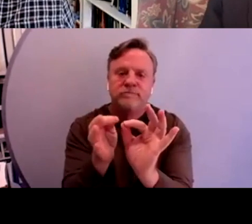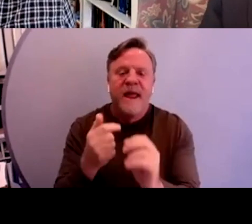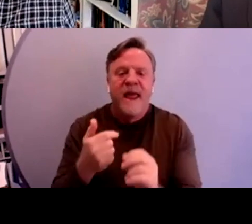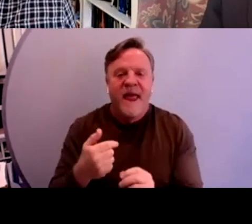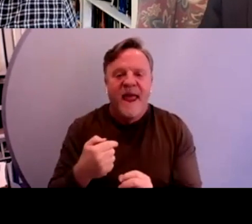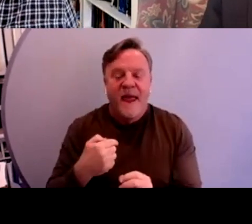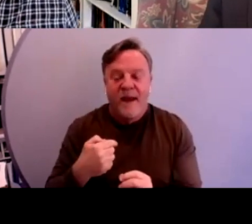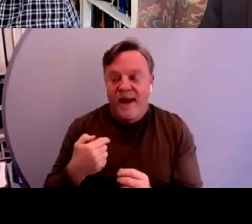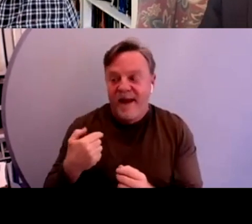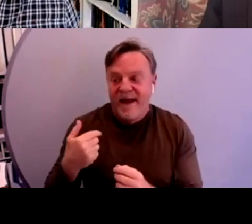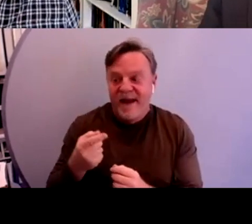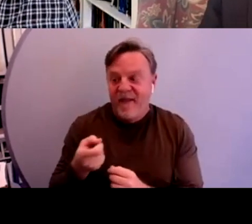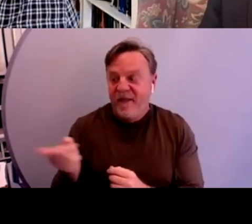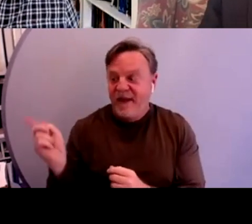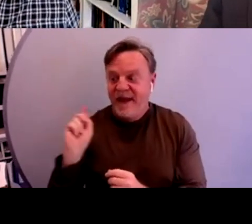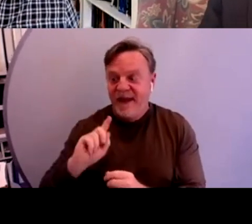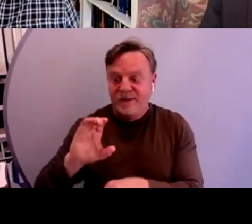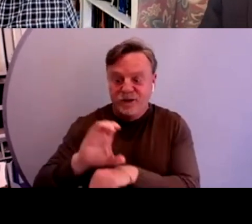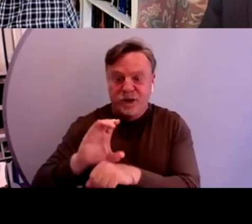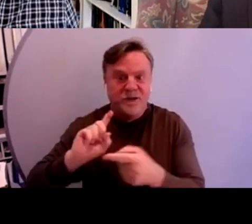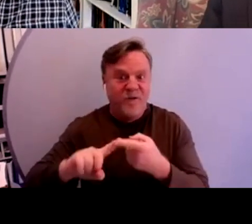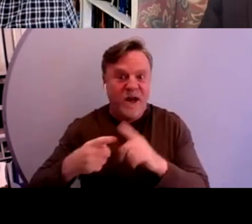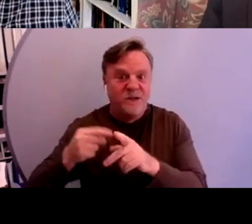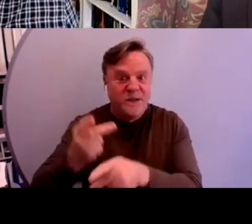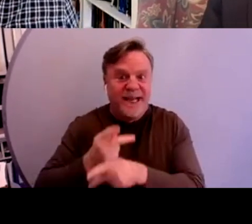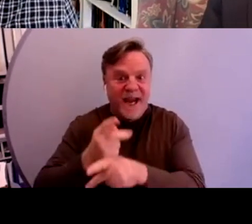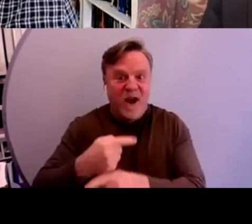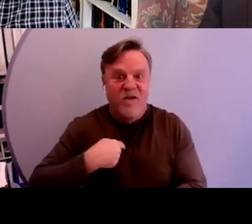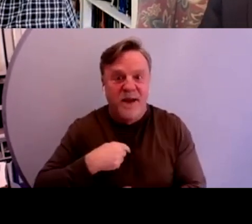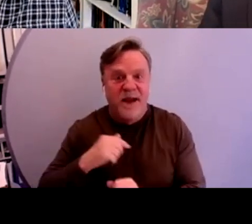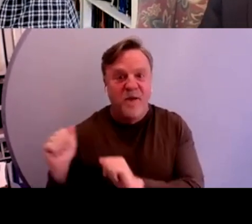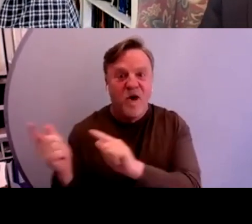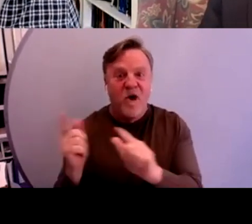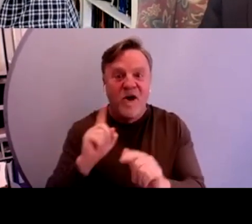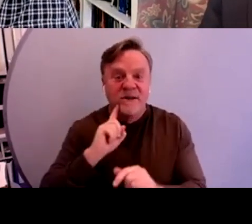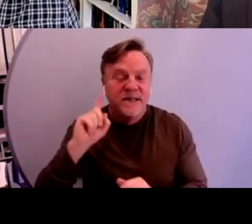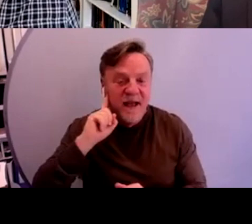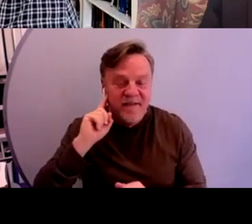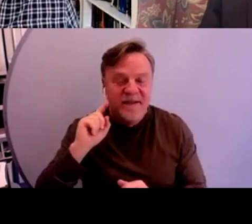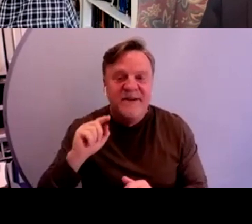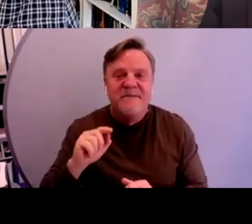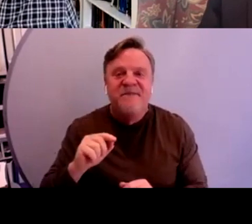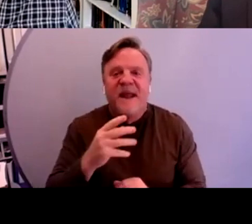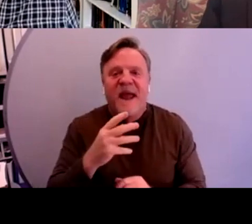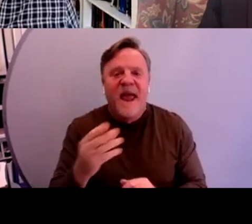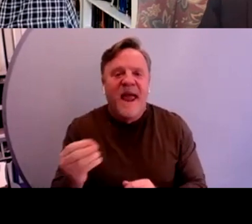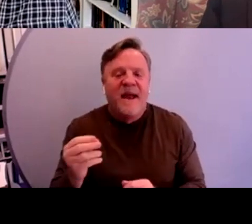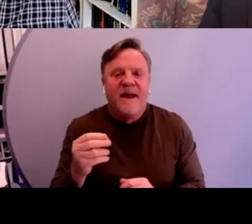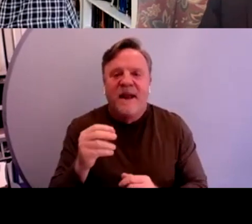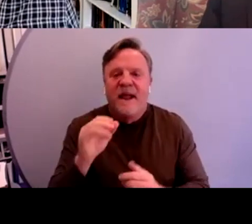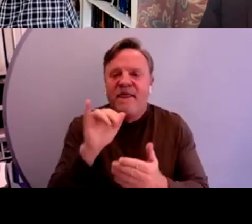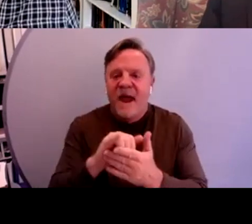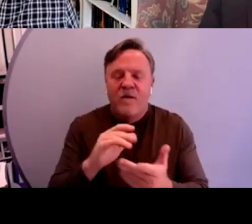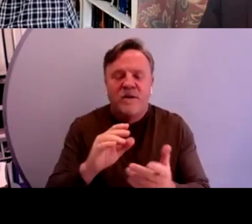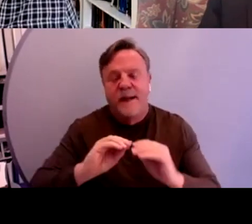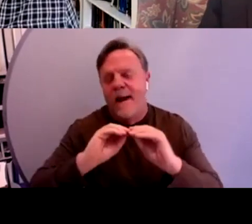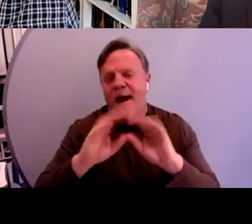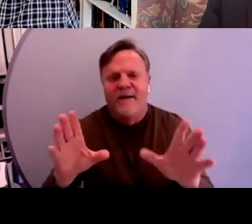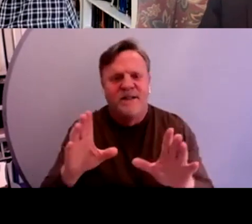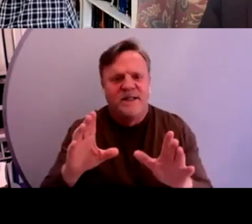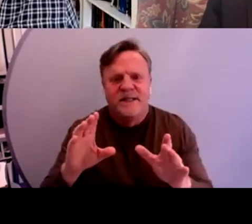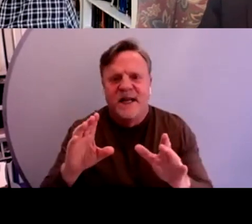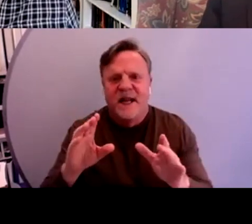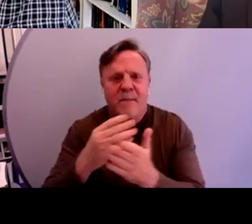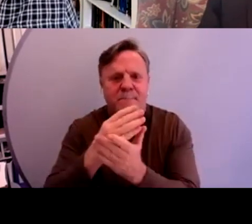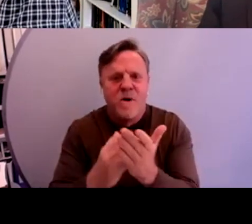by our church friends who were all deaf people. And so it was just an obvious part of